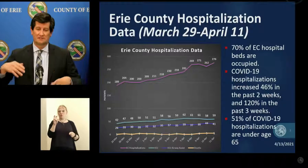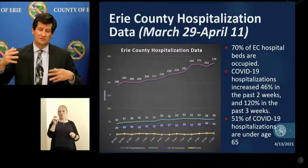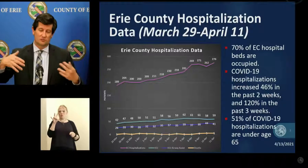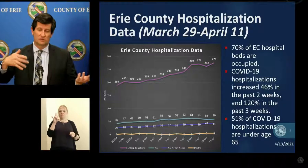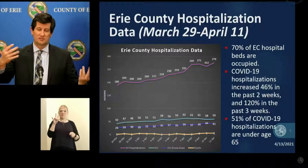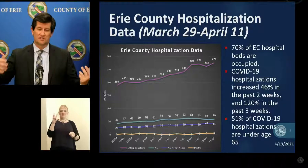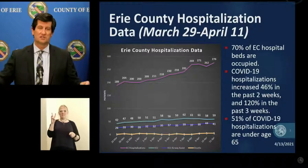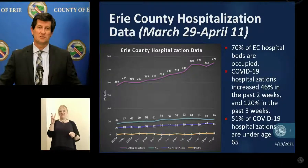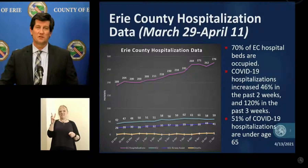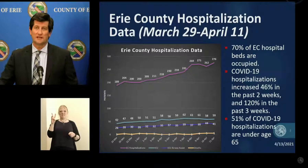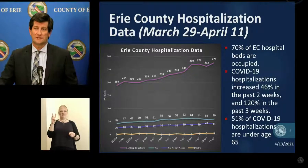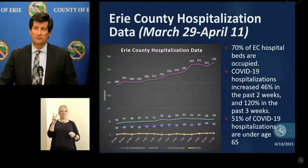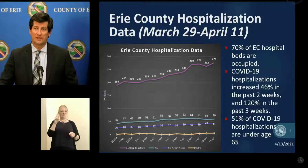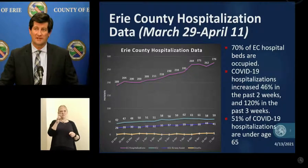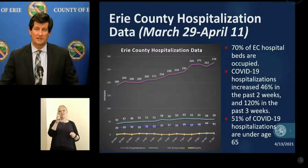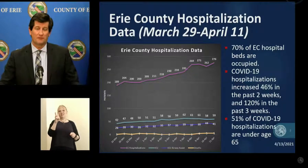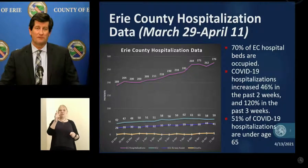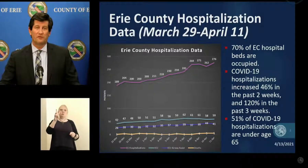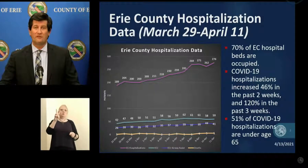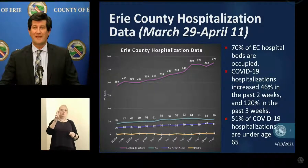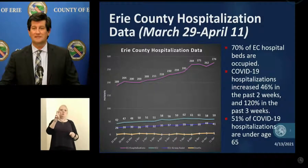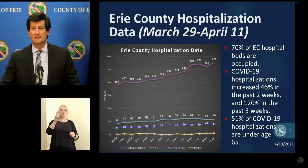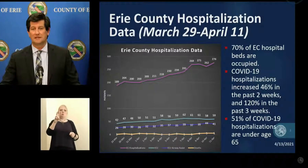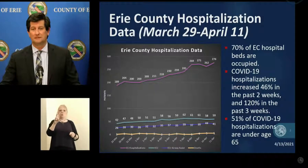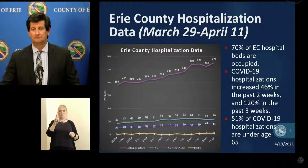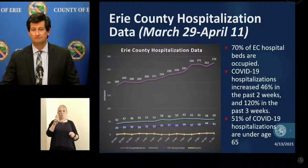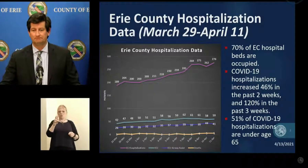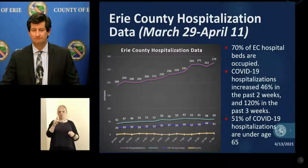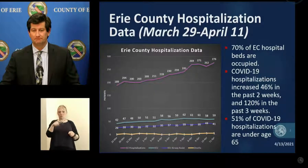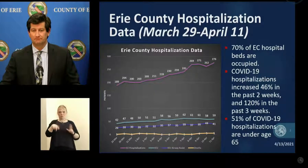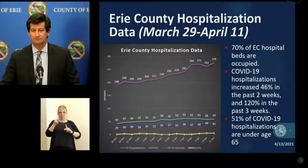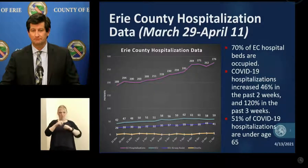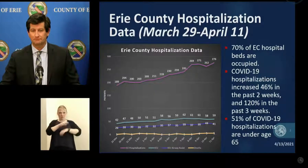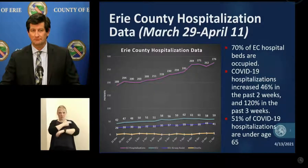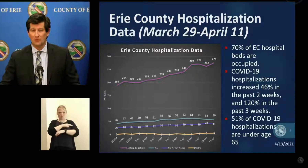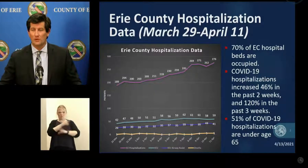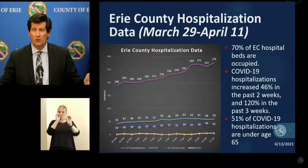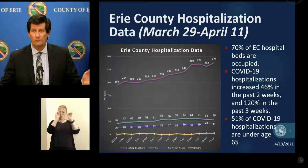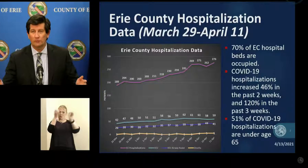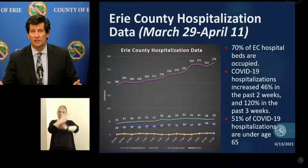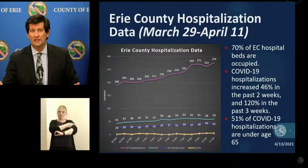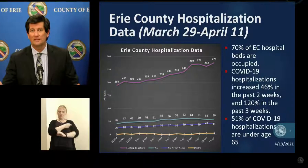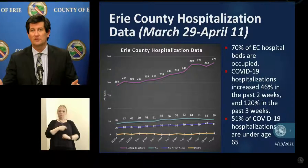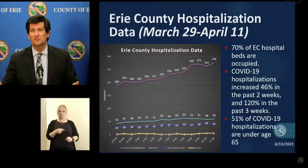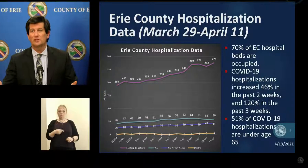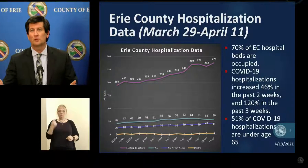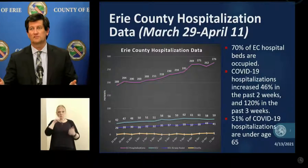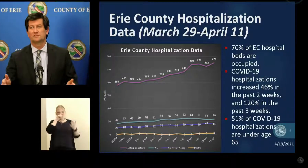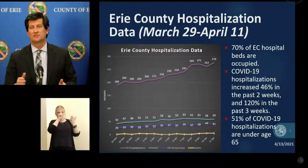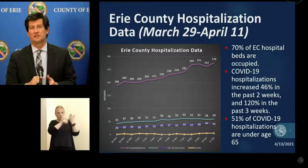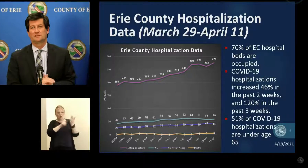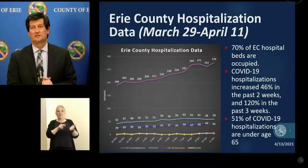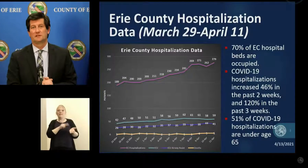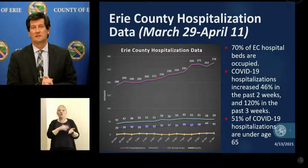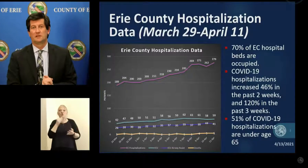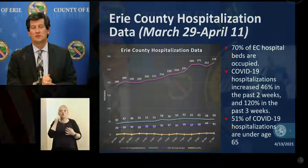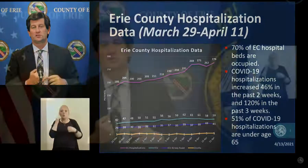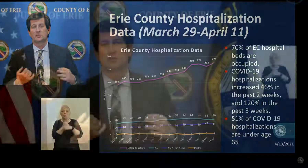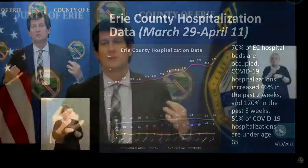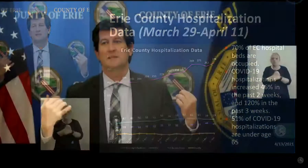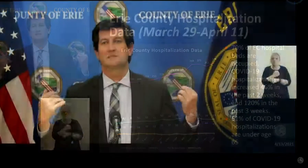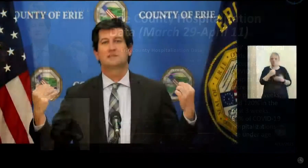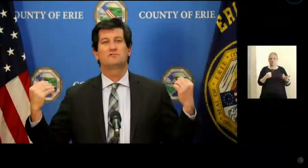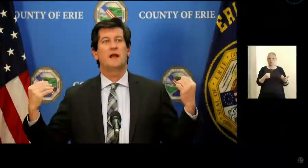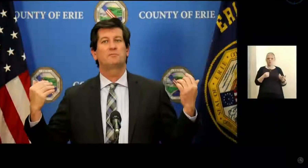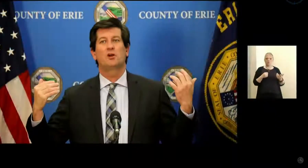276, 262 the last couple of days, have been fully vaccinated. We know it from looking at the nursing home statistics. Nursing home